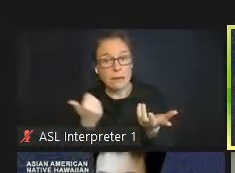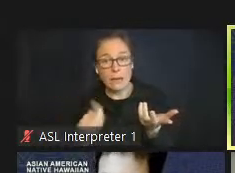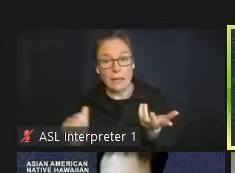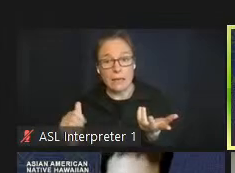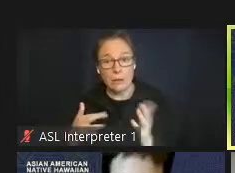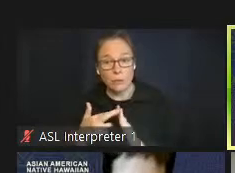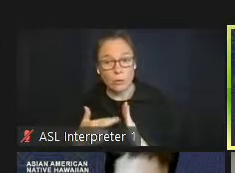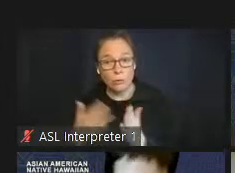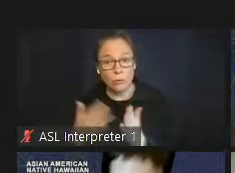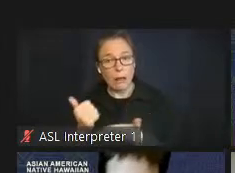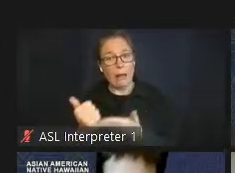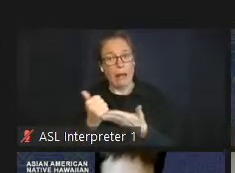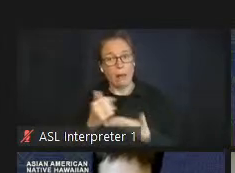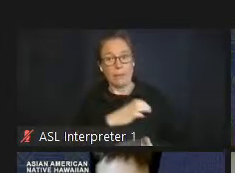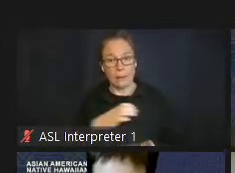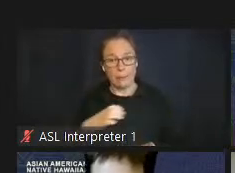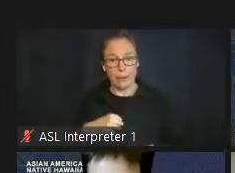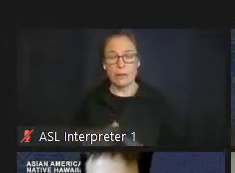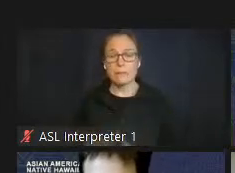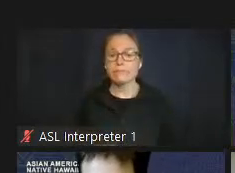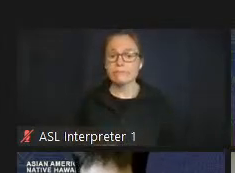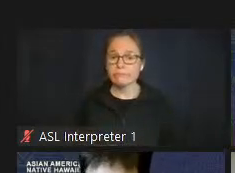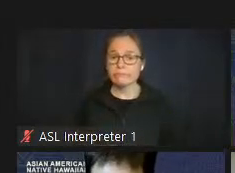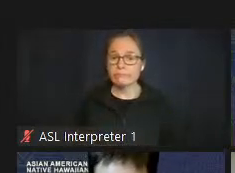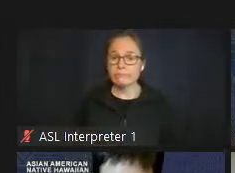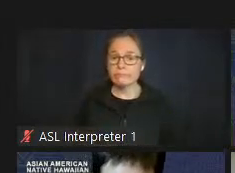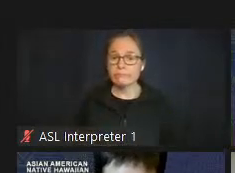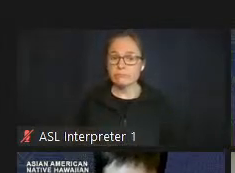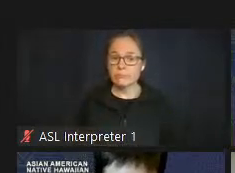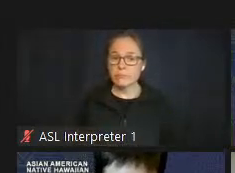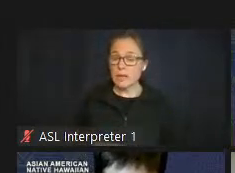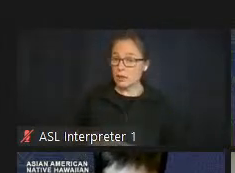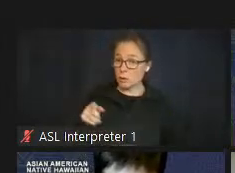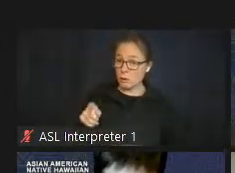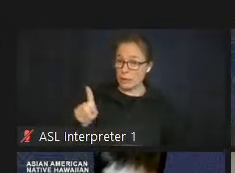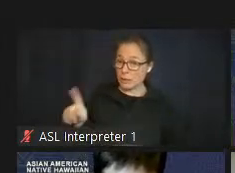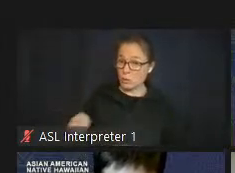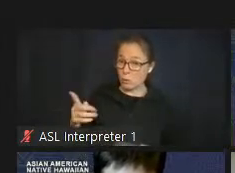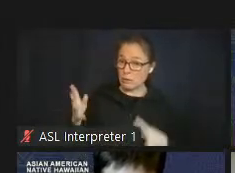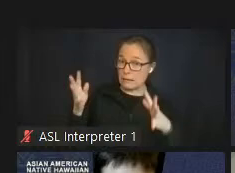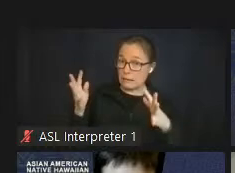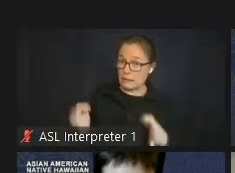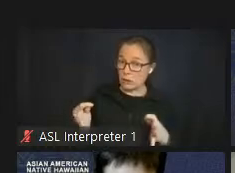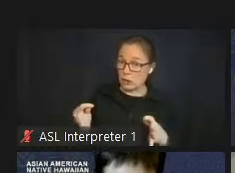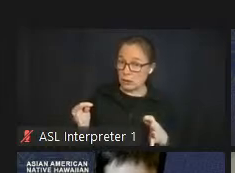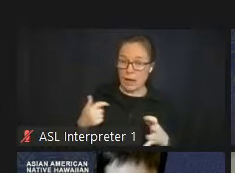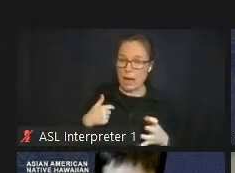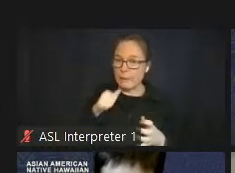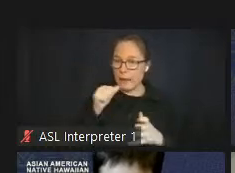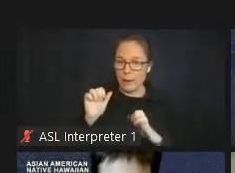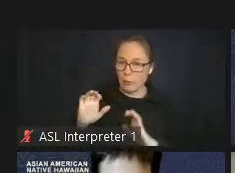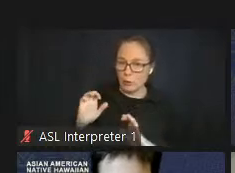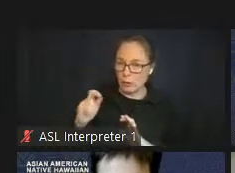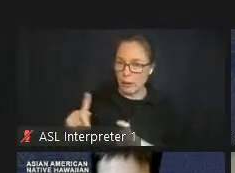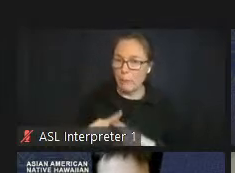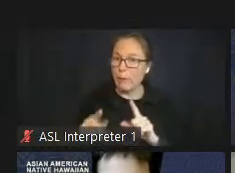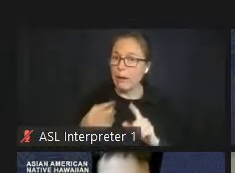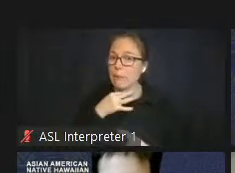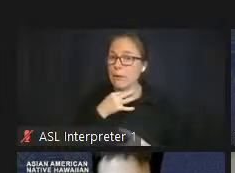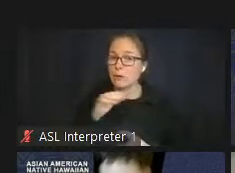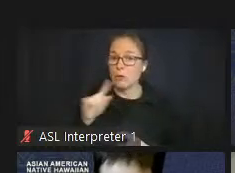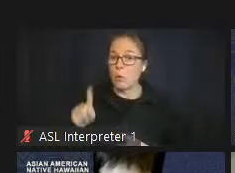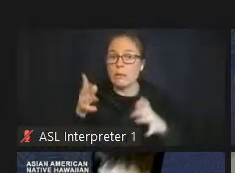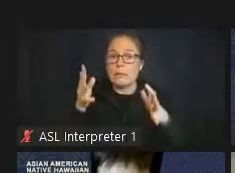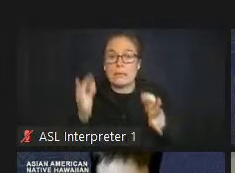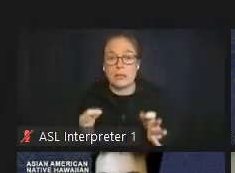hearing. So that's the only decision point that you, I'm not pushing back, I'm just curious. Mm-hmm. So the only decision point that you